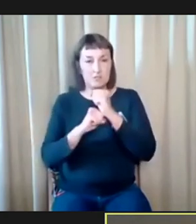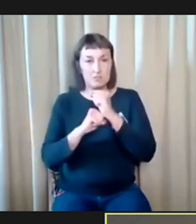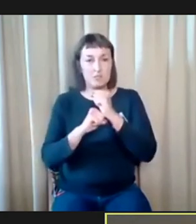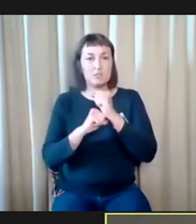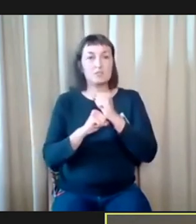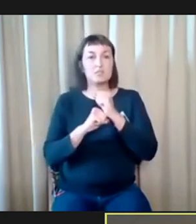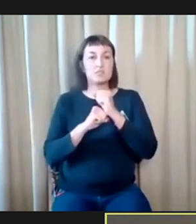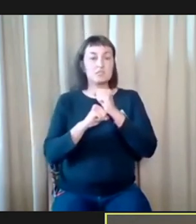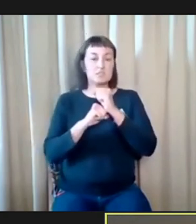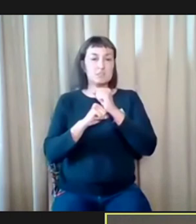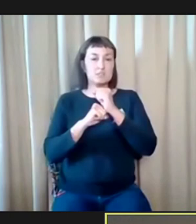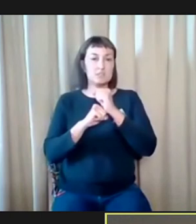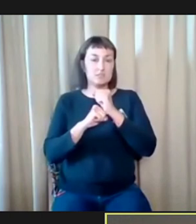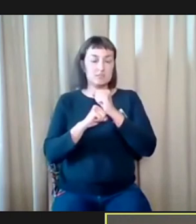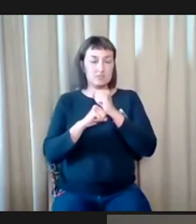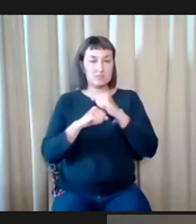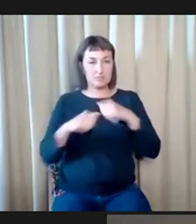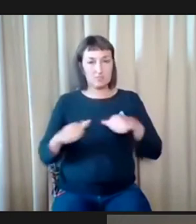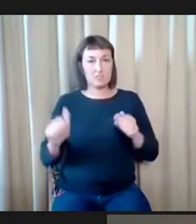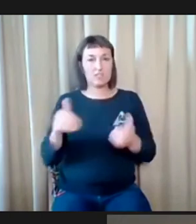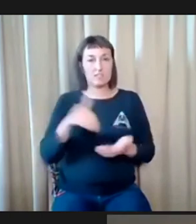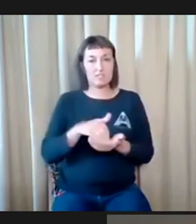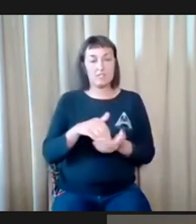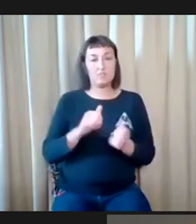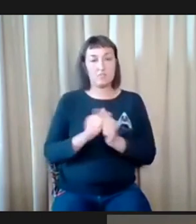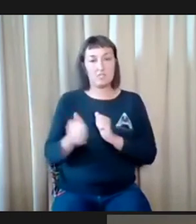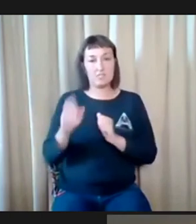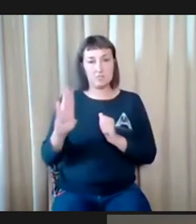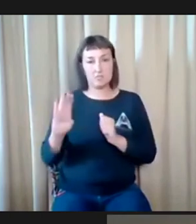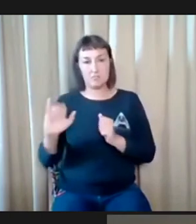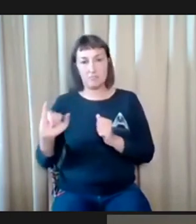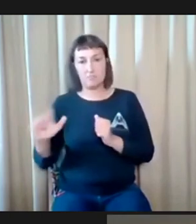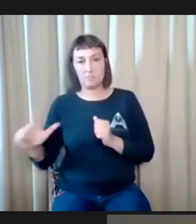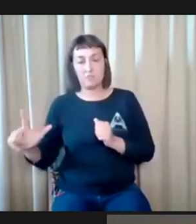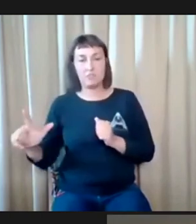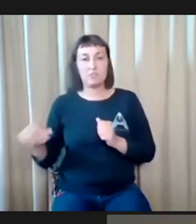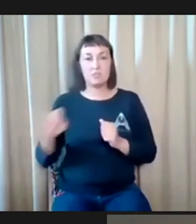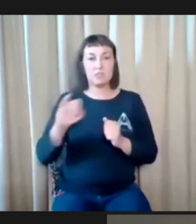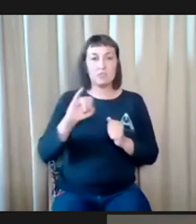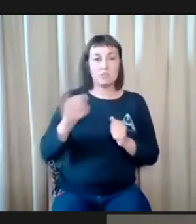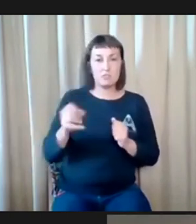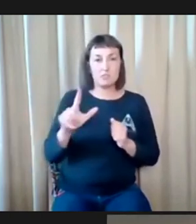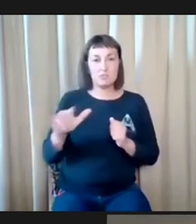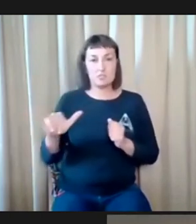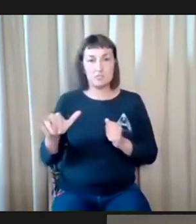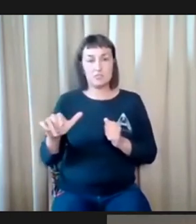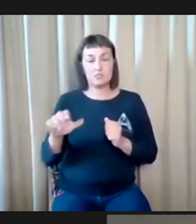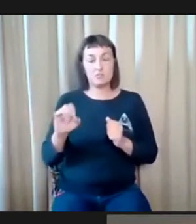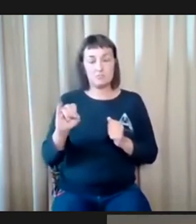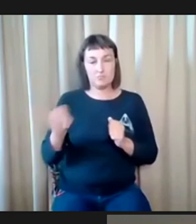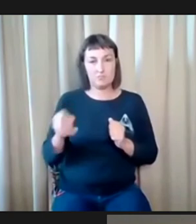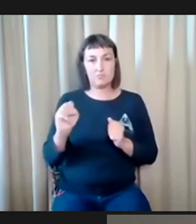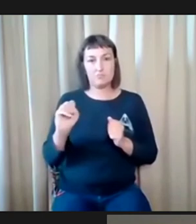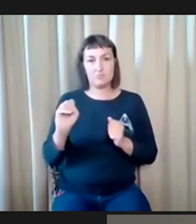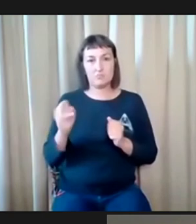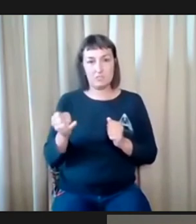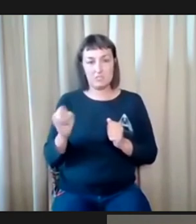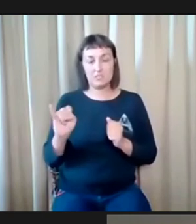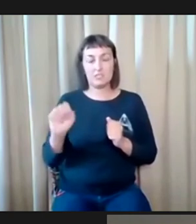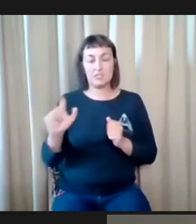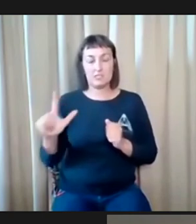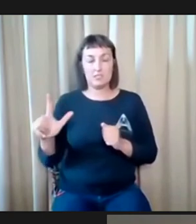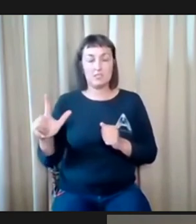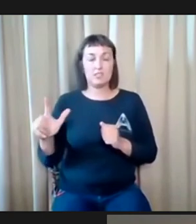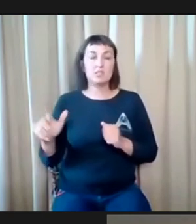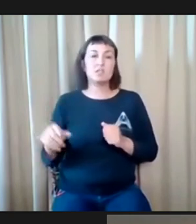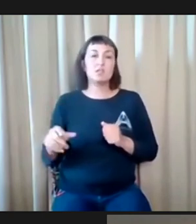help him try that again. As Jill was mentioning, when you asked about what can people do, I mean, it's amazing